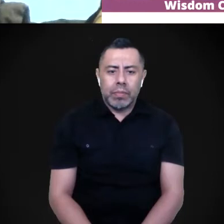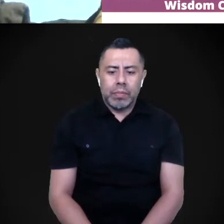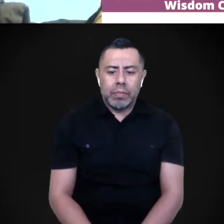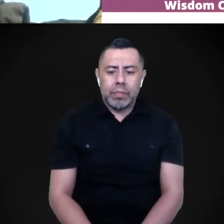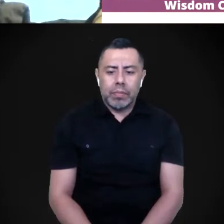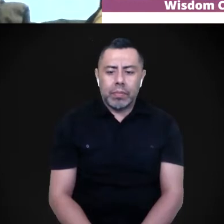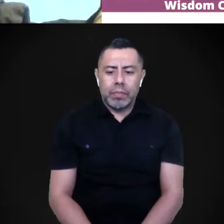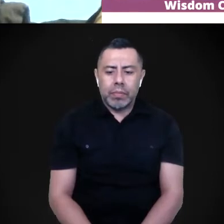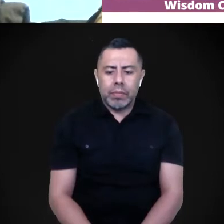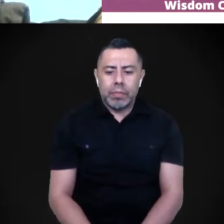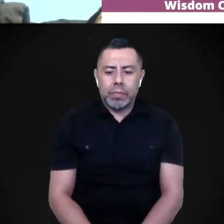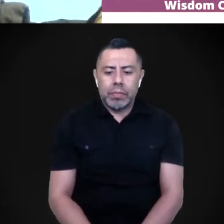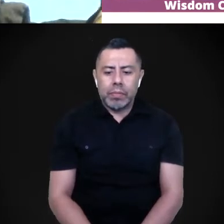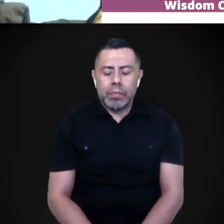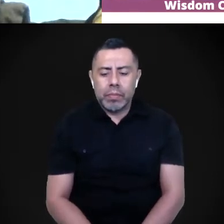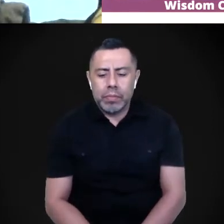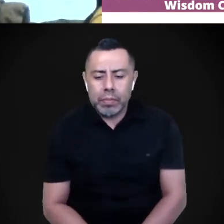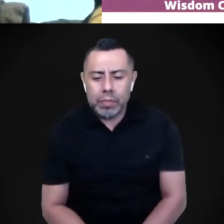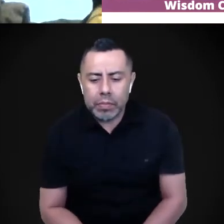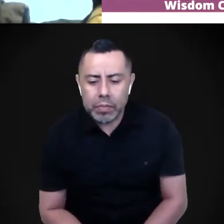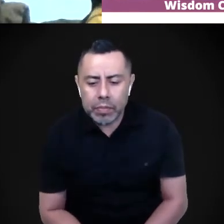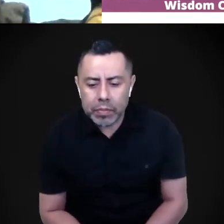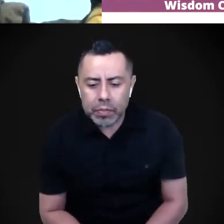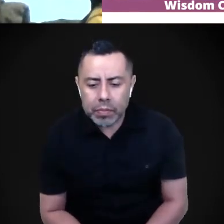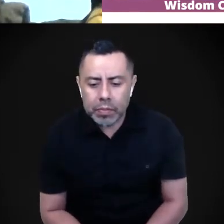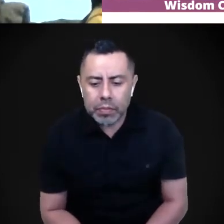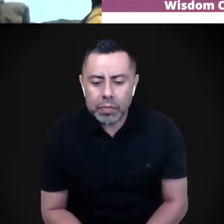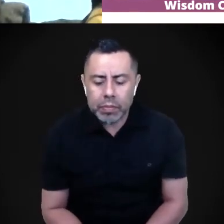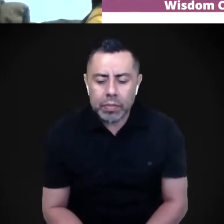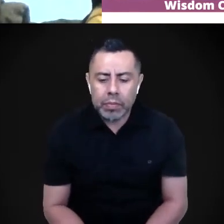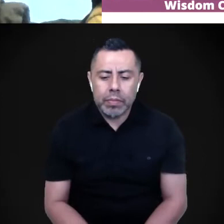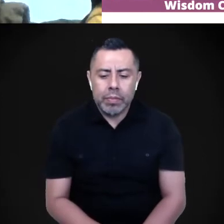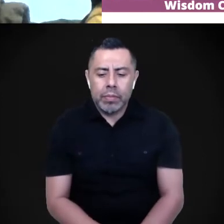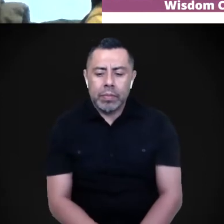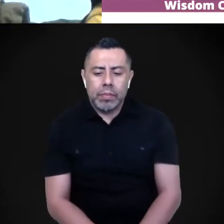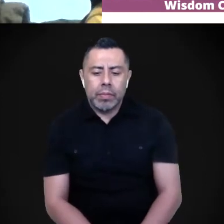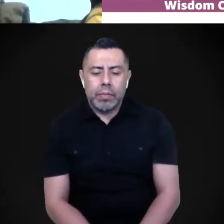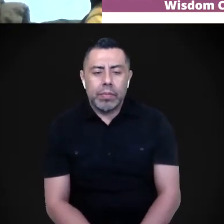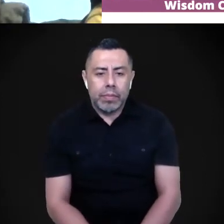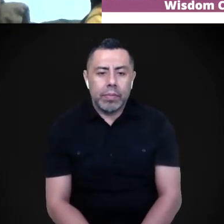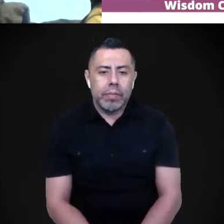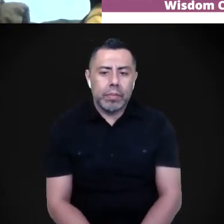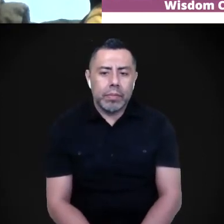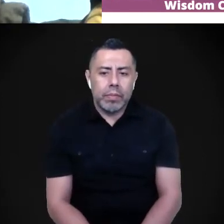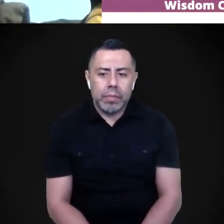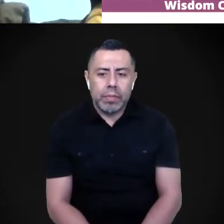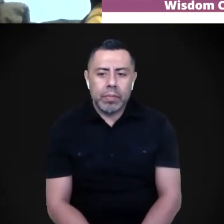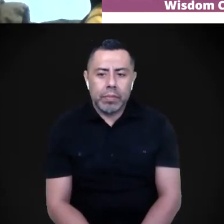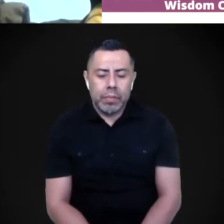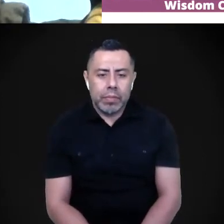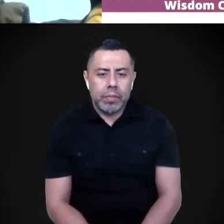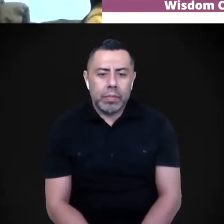Tabitisha. E ado cushis ca ade e nanny cray cushis epis. Ako e aja